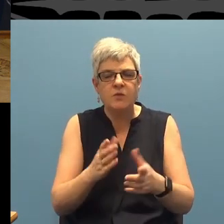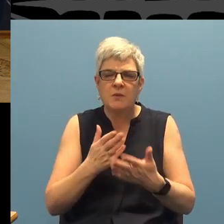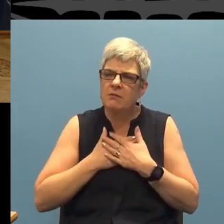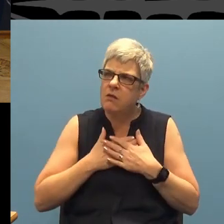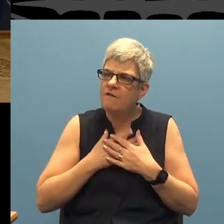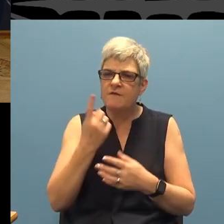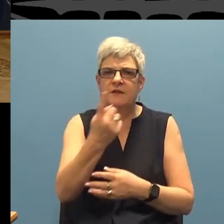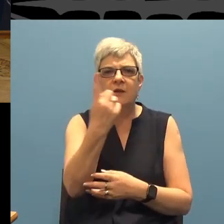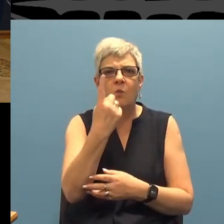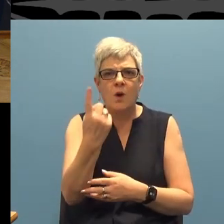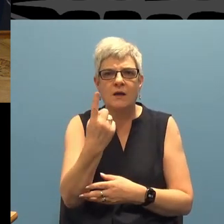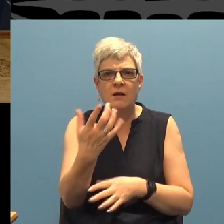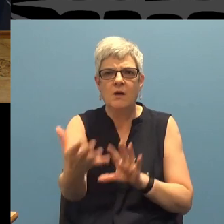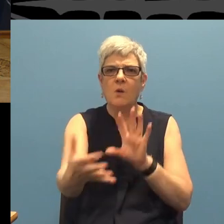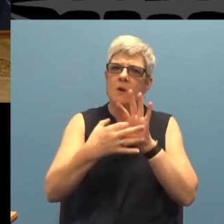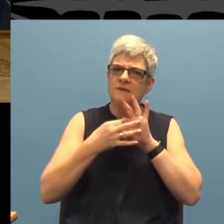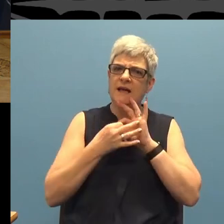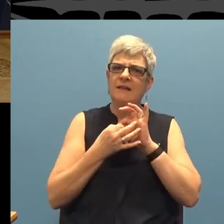say, how do I find out more?